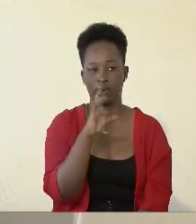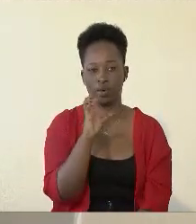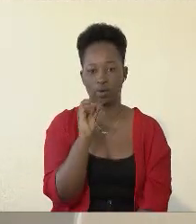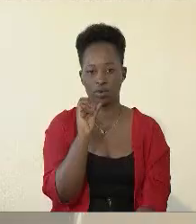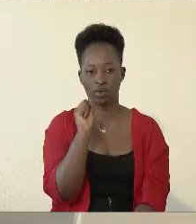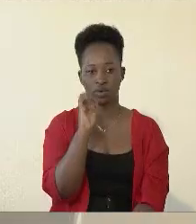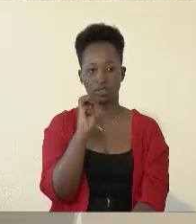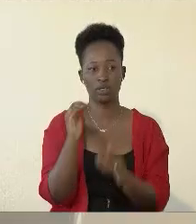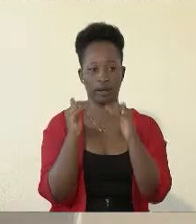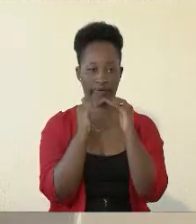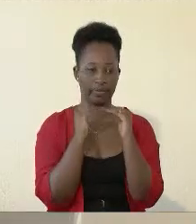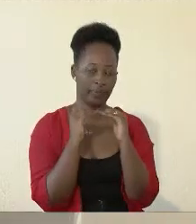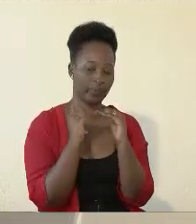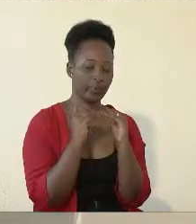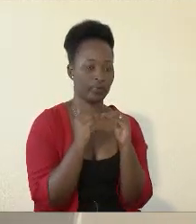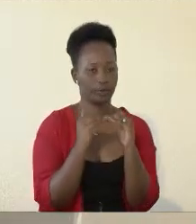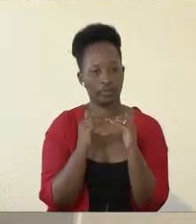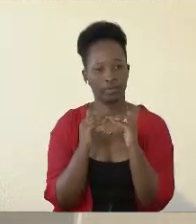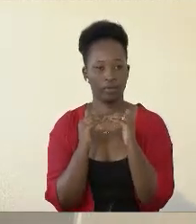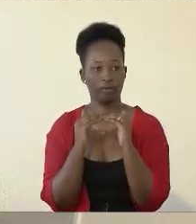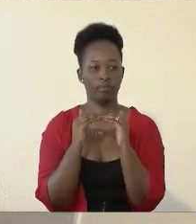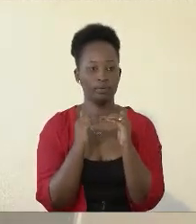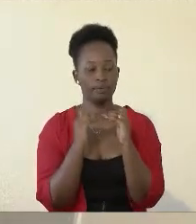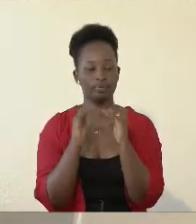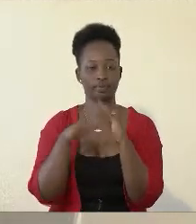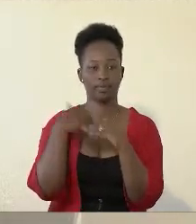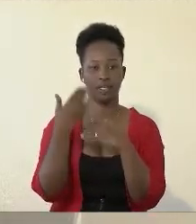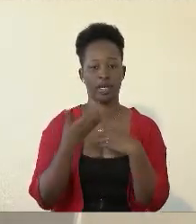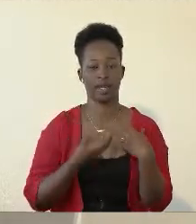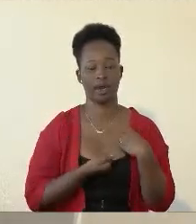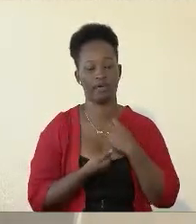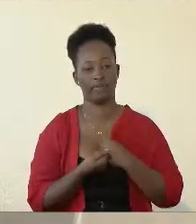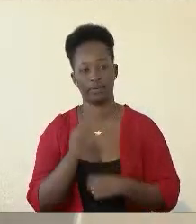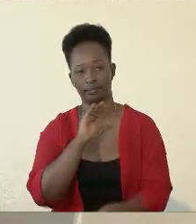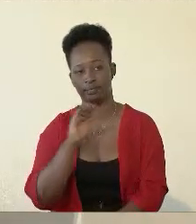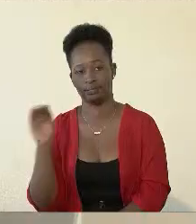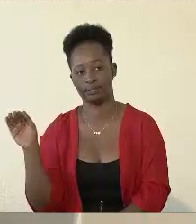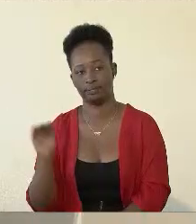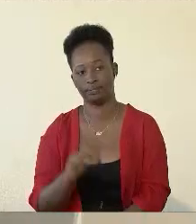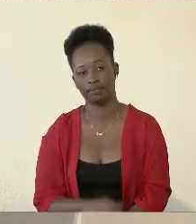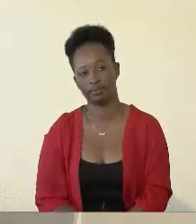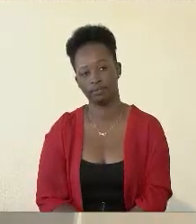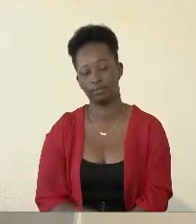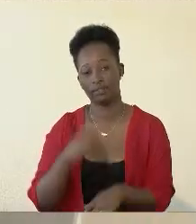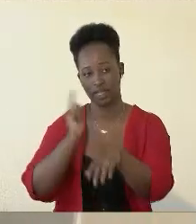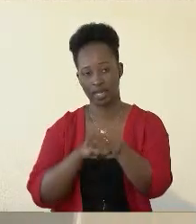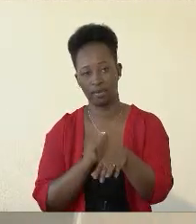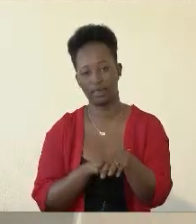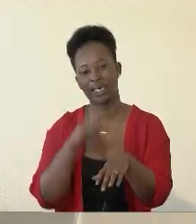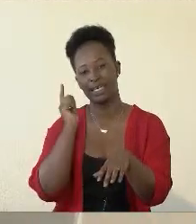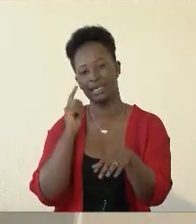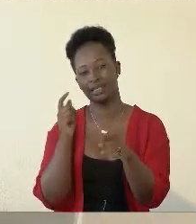level. Okay? On that side, I have with time. As time goes on, what